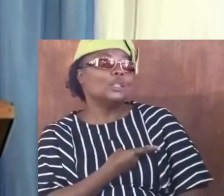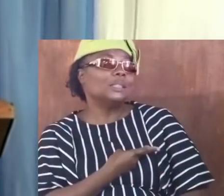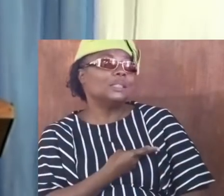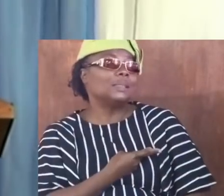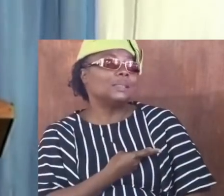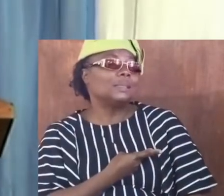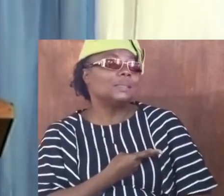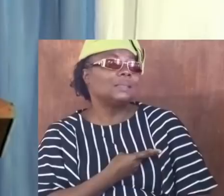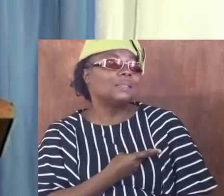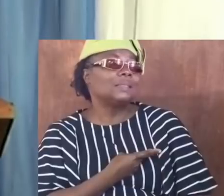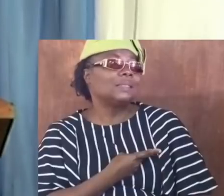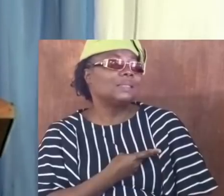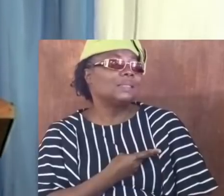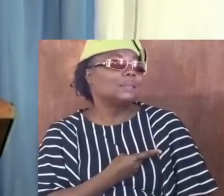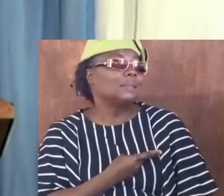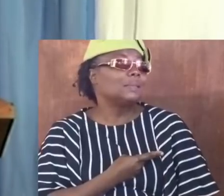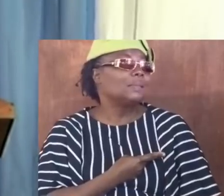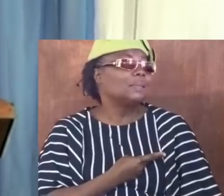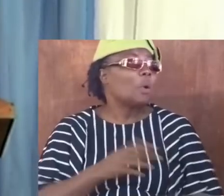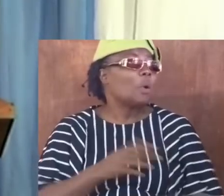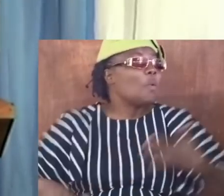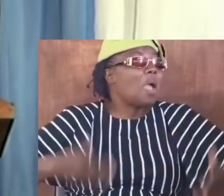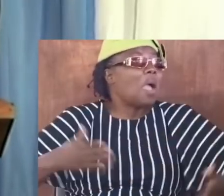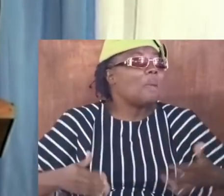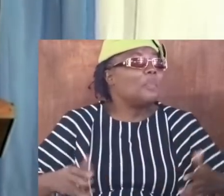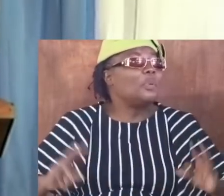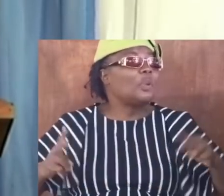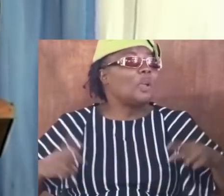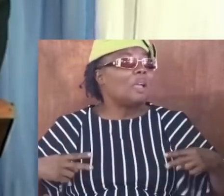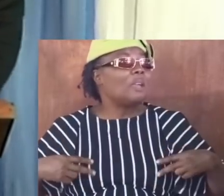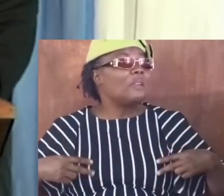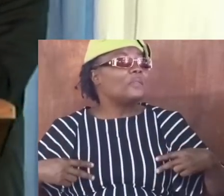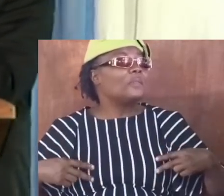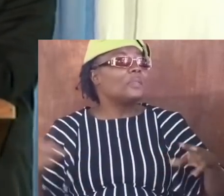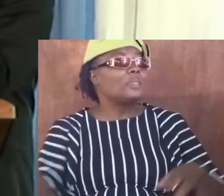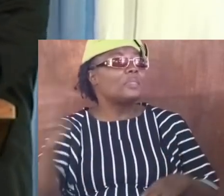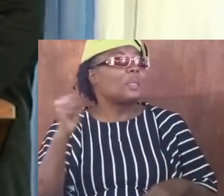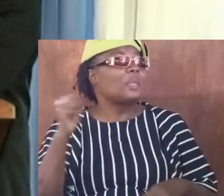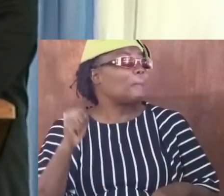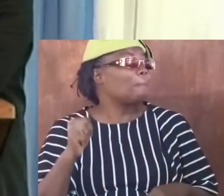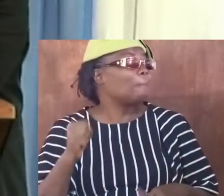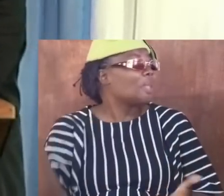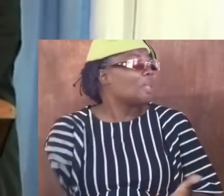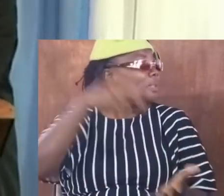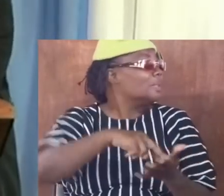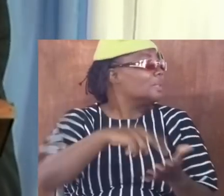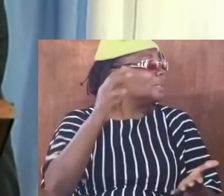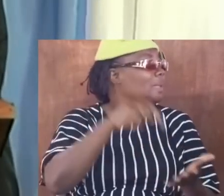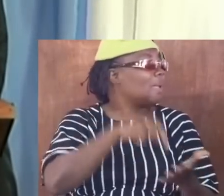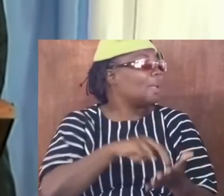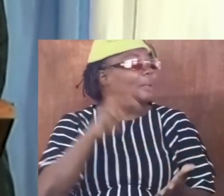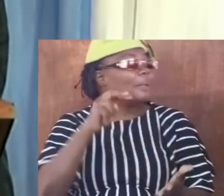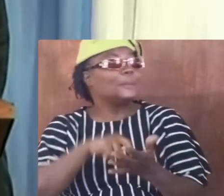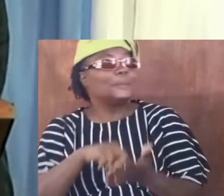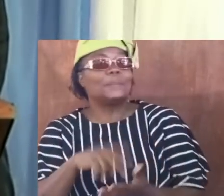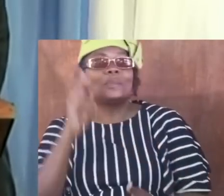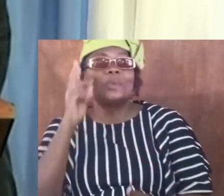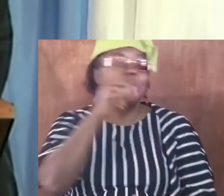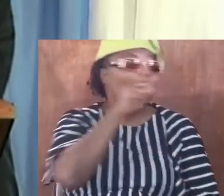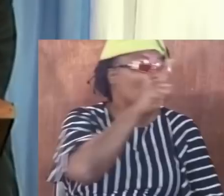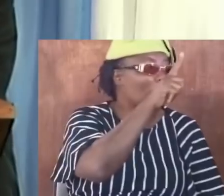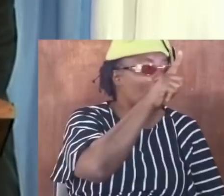house this morning? Anybody here visiting with us? Amen. I want you, could we just ask you to stand? We just want to see you. Just stand up,